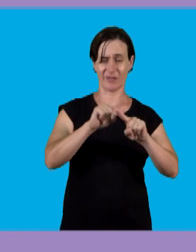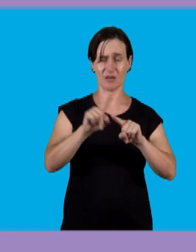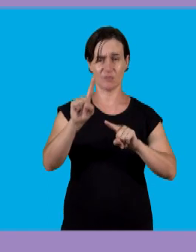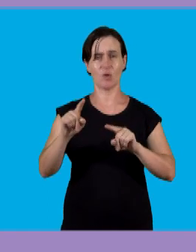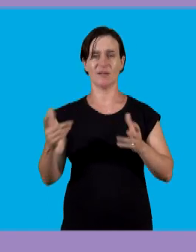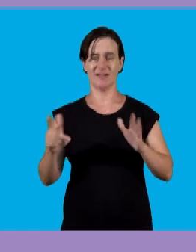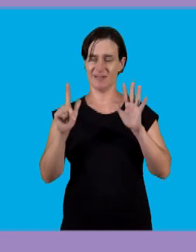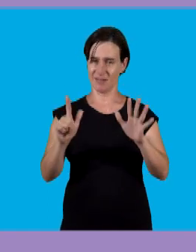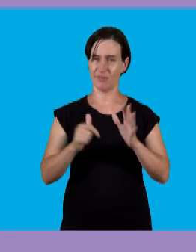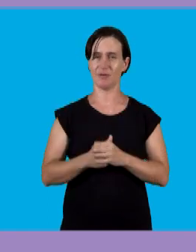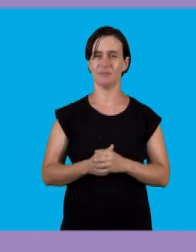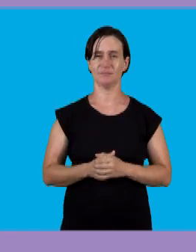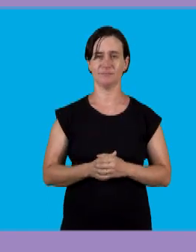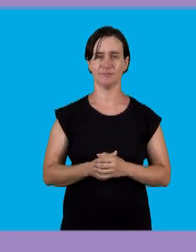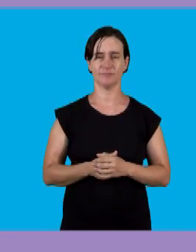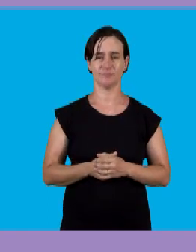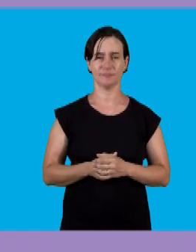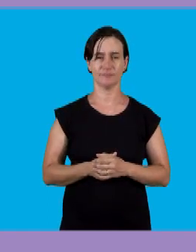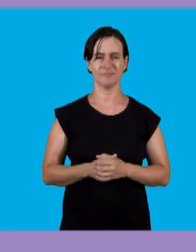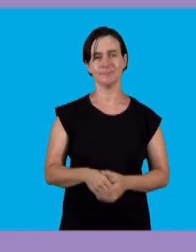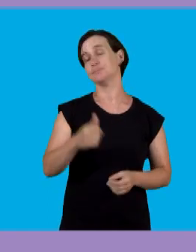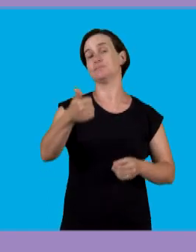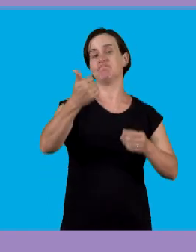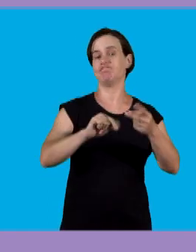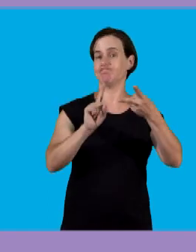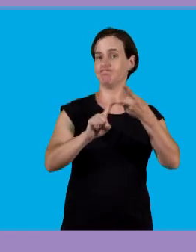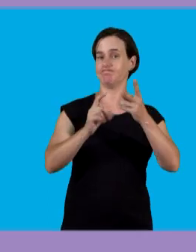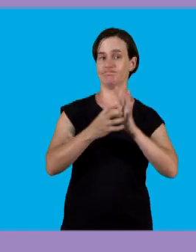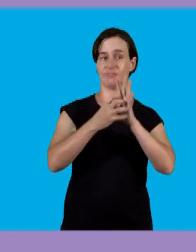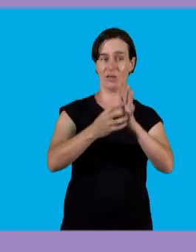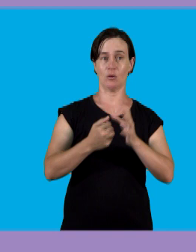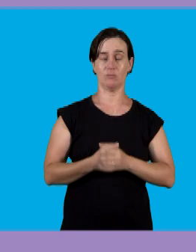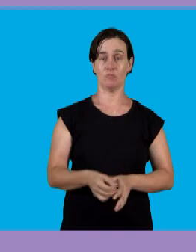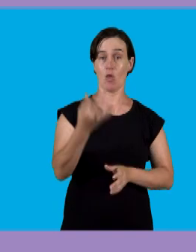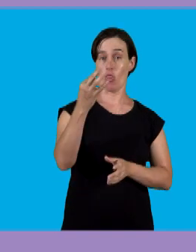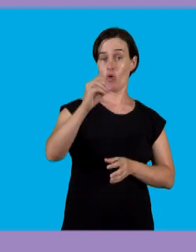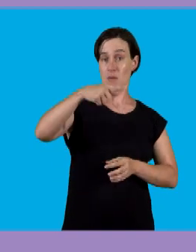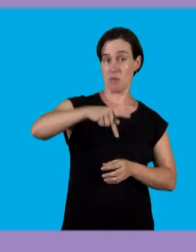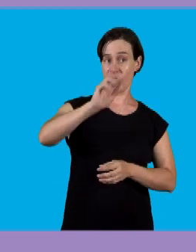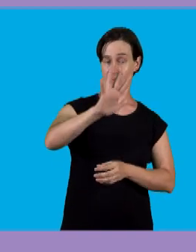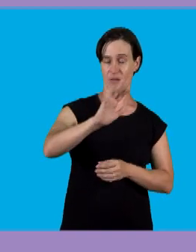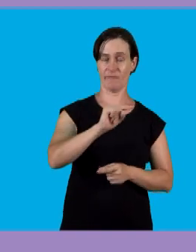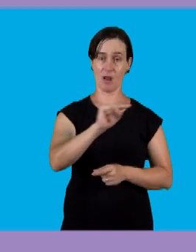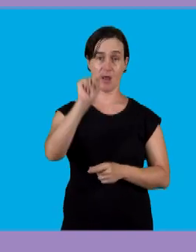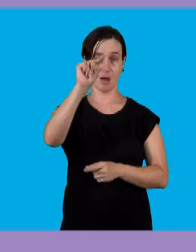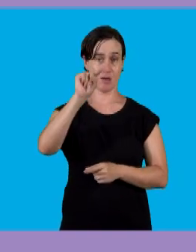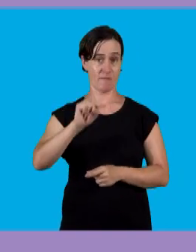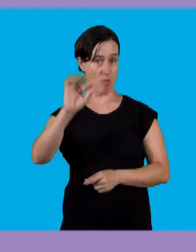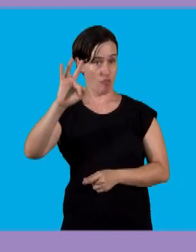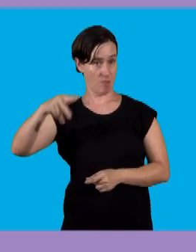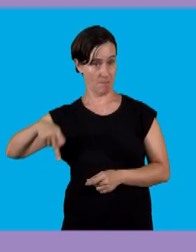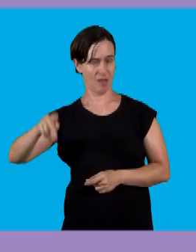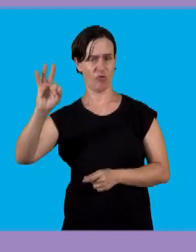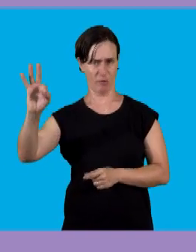is 7. That second example there says 30p exponent 5 divided by